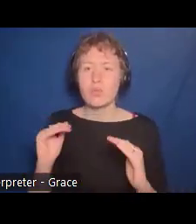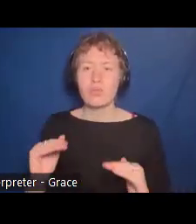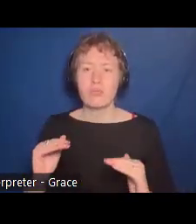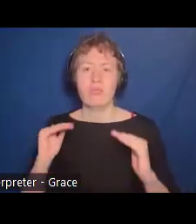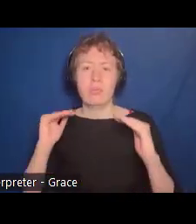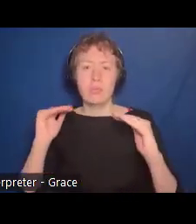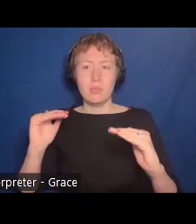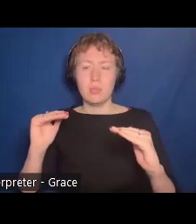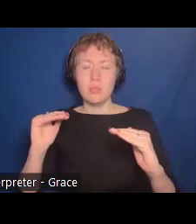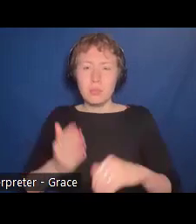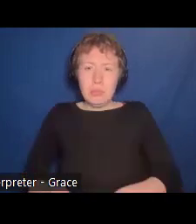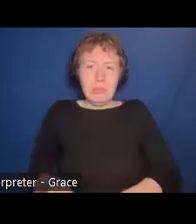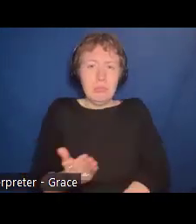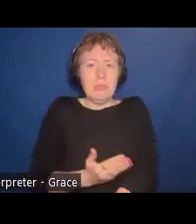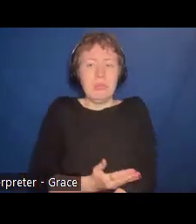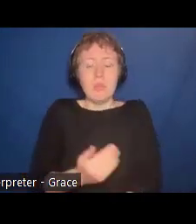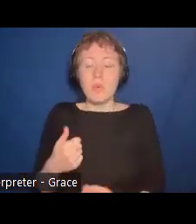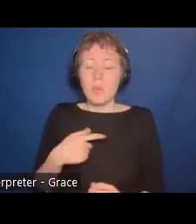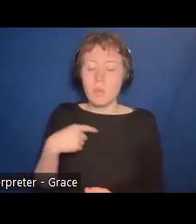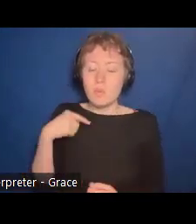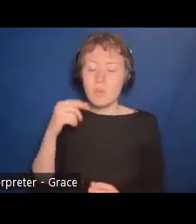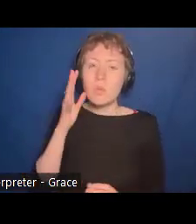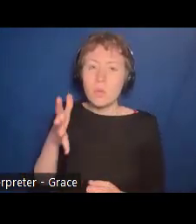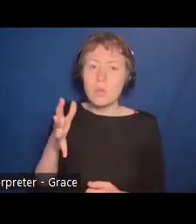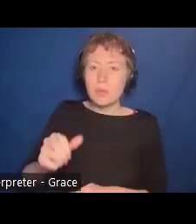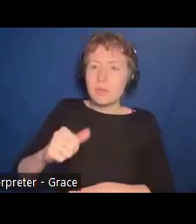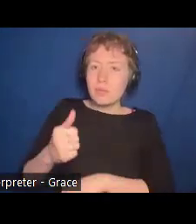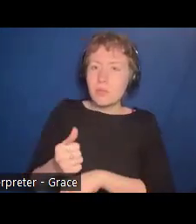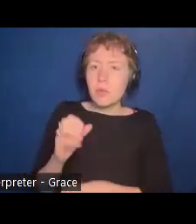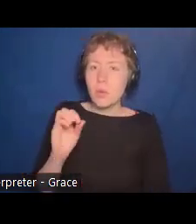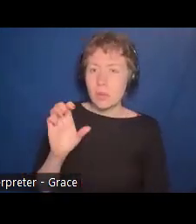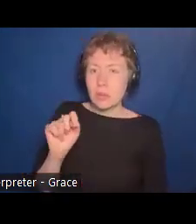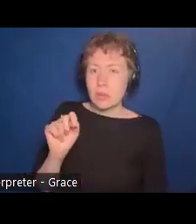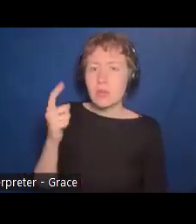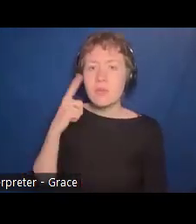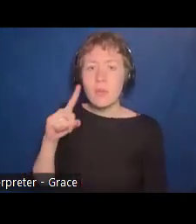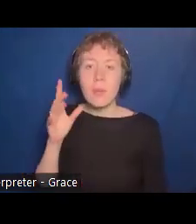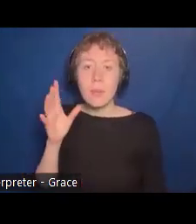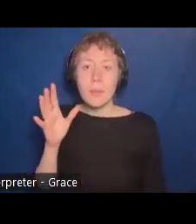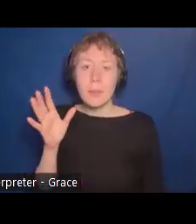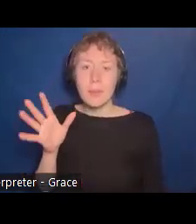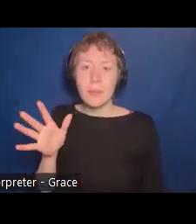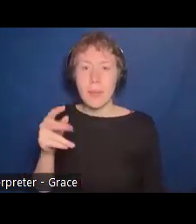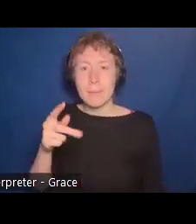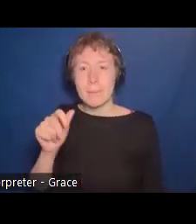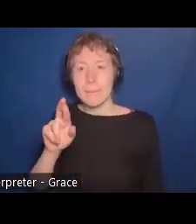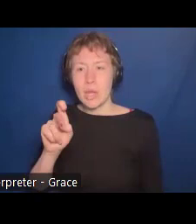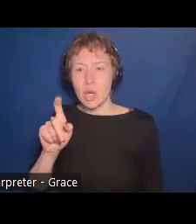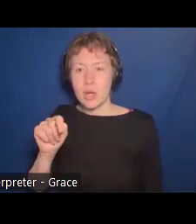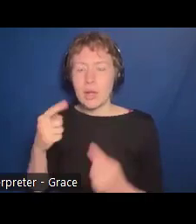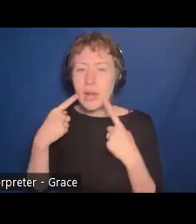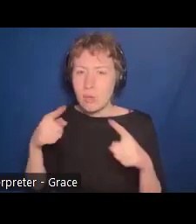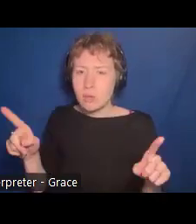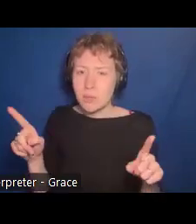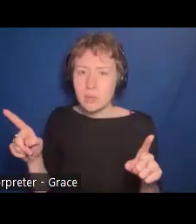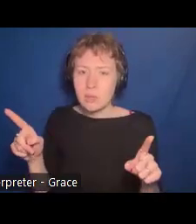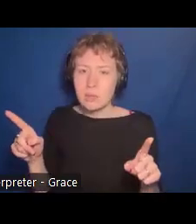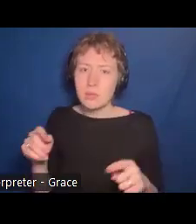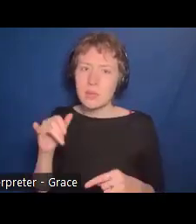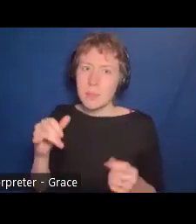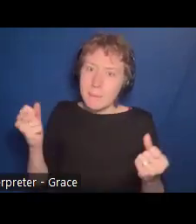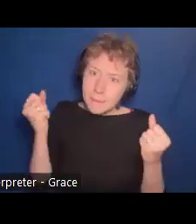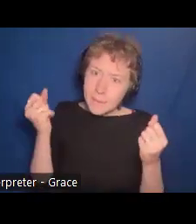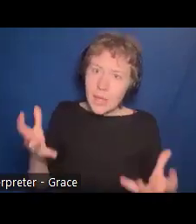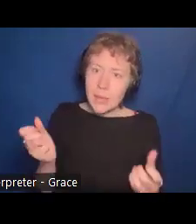be implementing OCT for the parent announcements, which of course account for a very large proportion of the